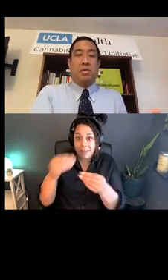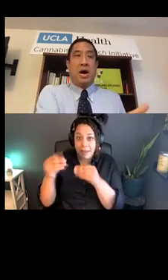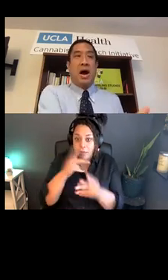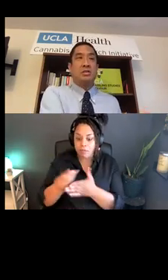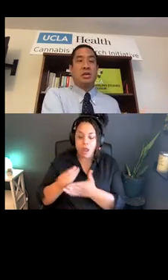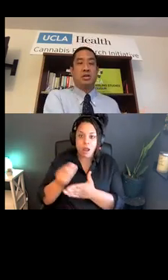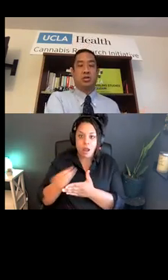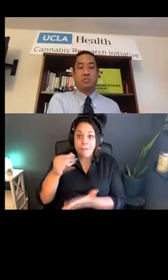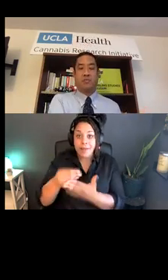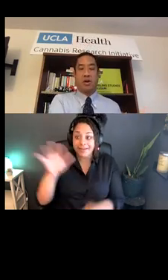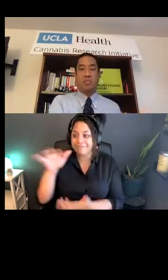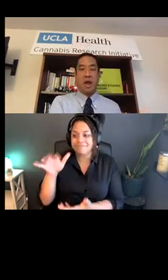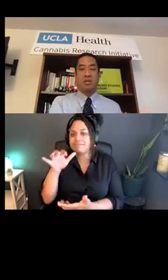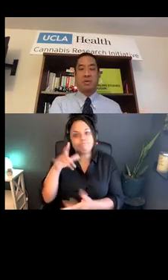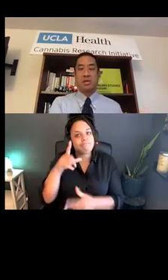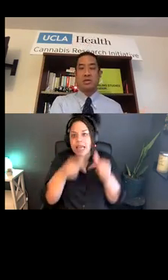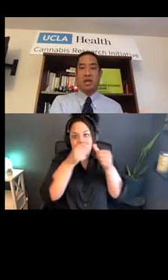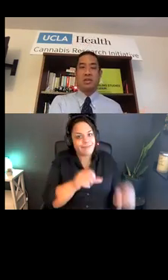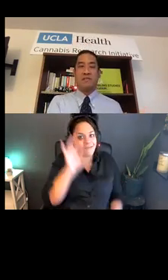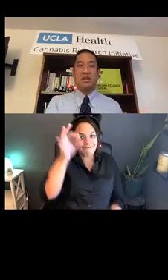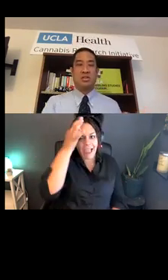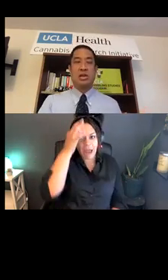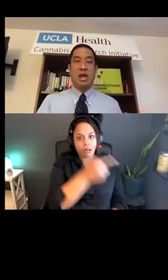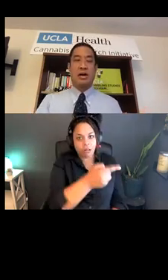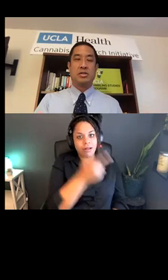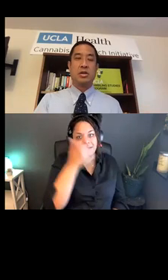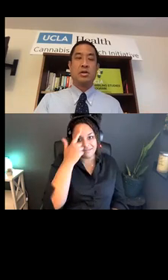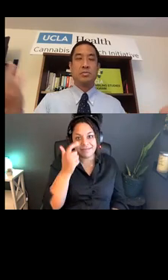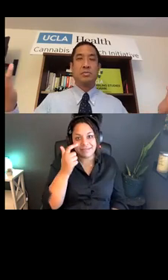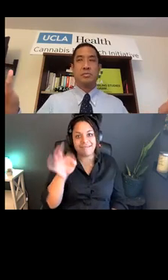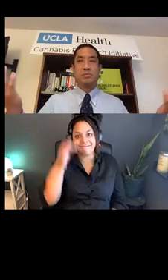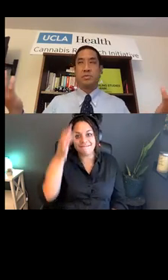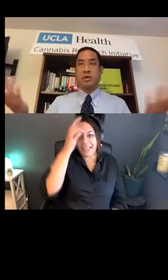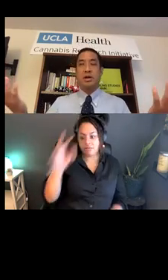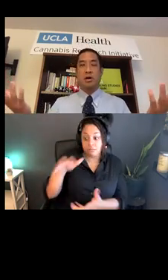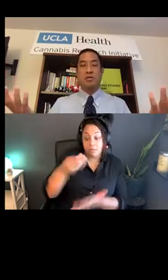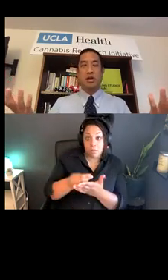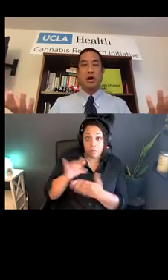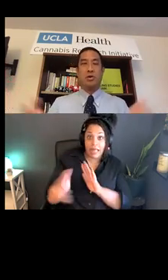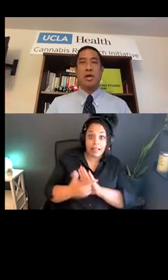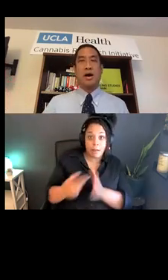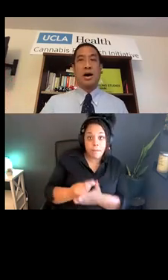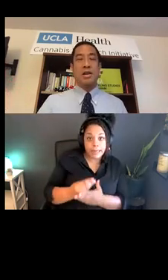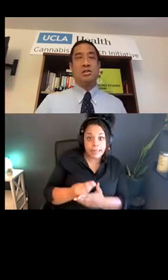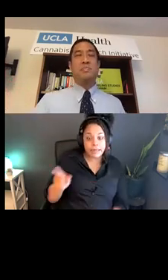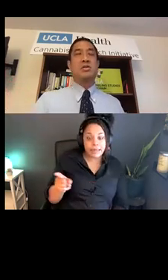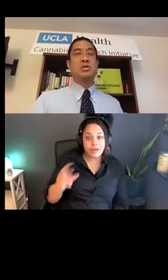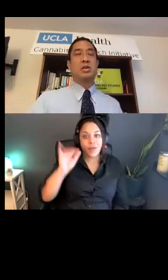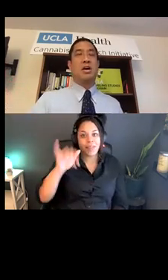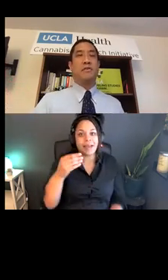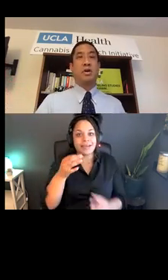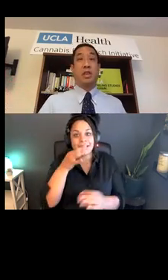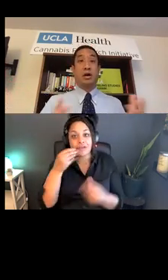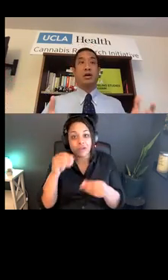can't be deposited into just federal banks because, again, the feds see it as illegal. So a lot of these dispensaries